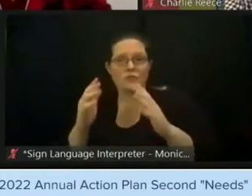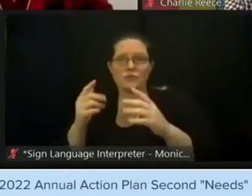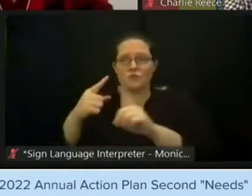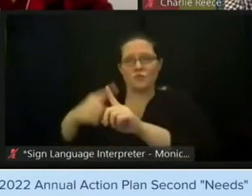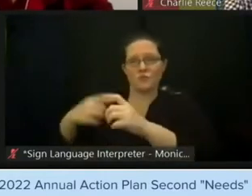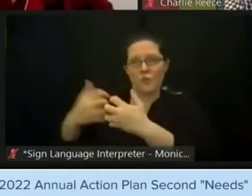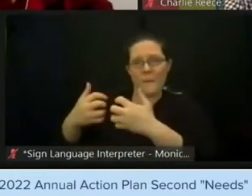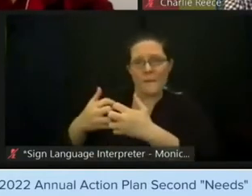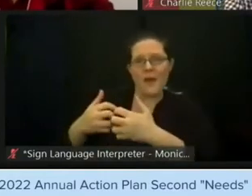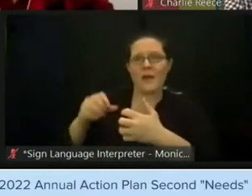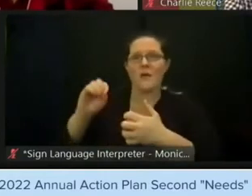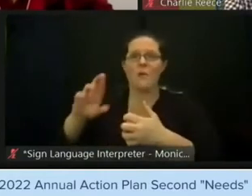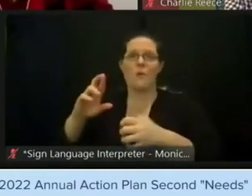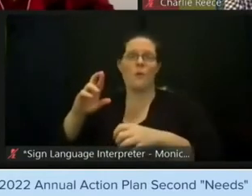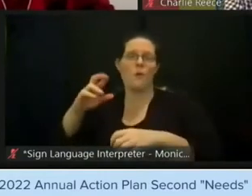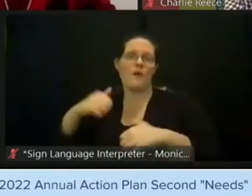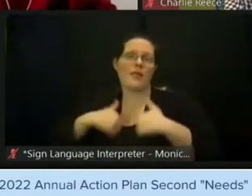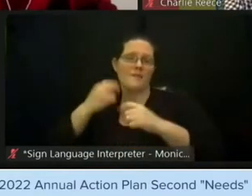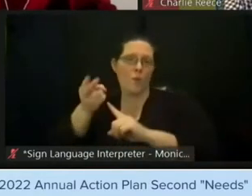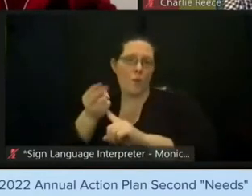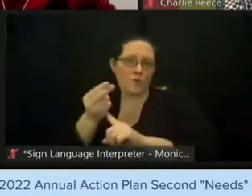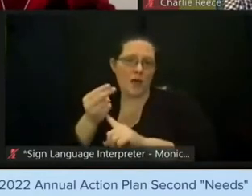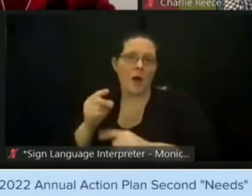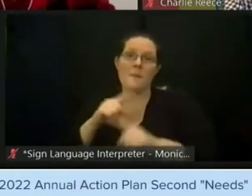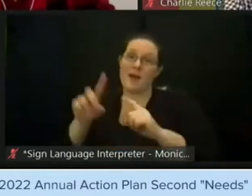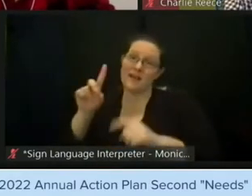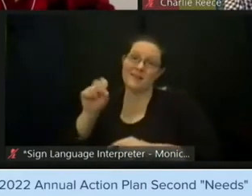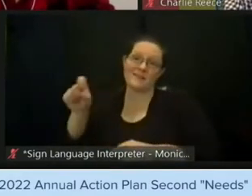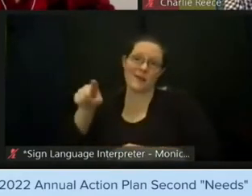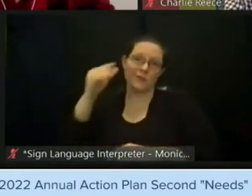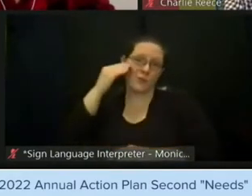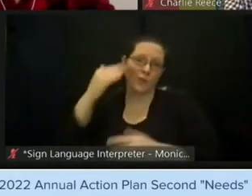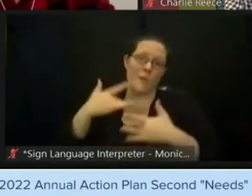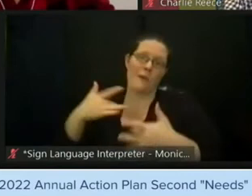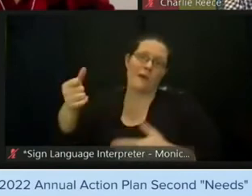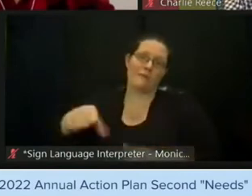reasons why people cannot get help from DSS, as you know.